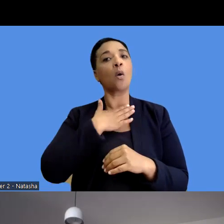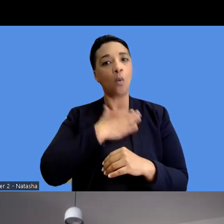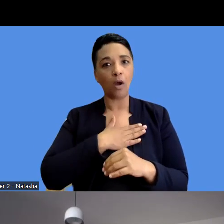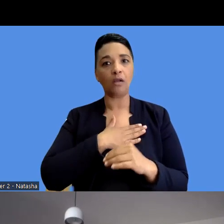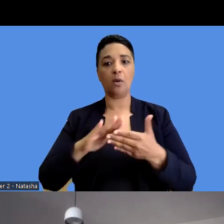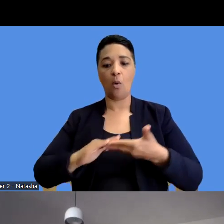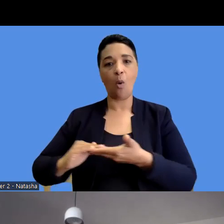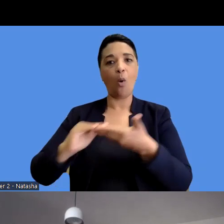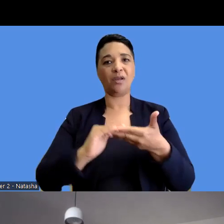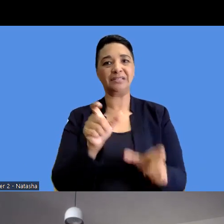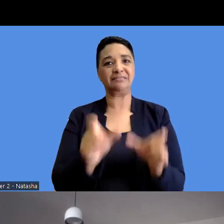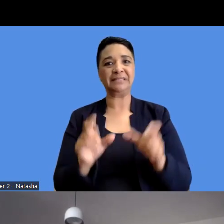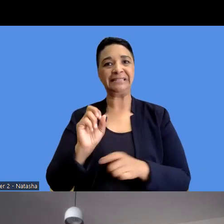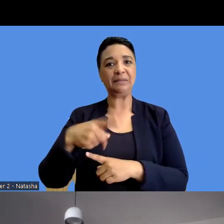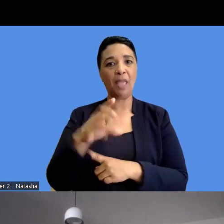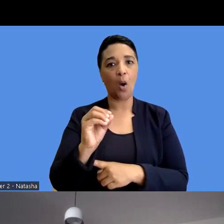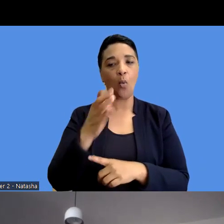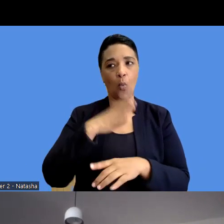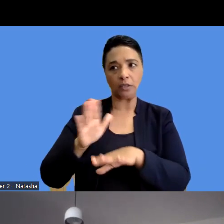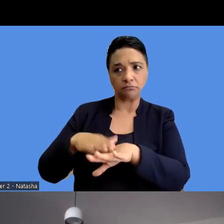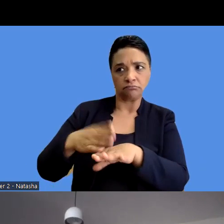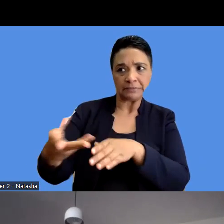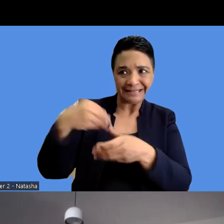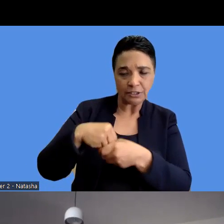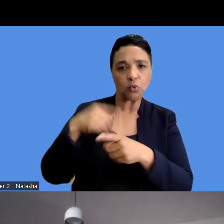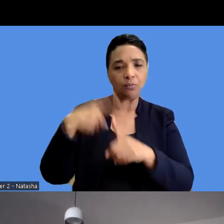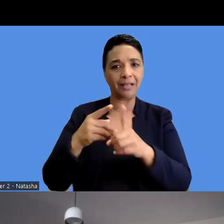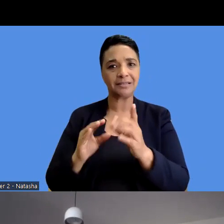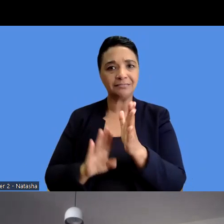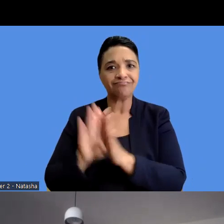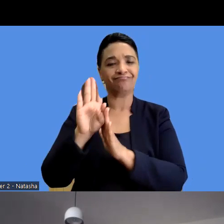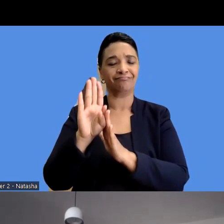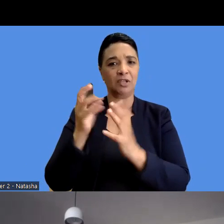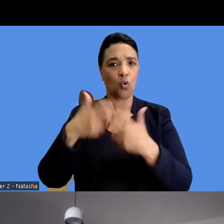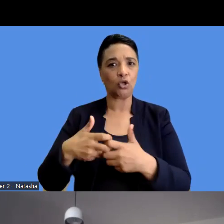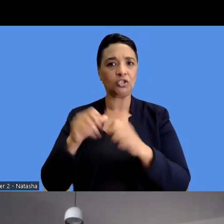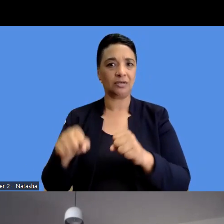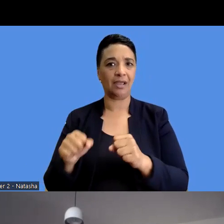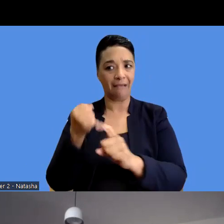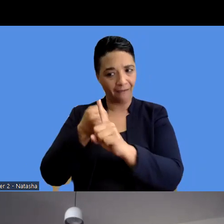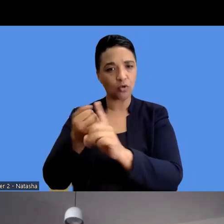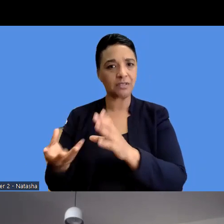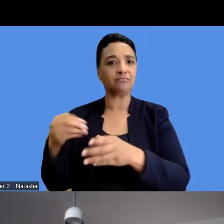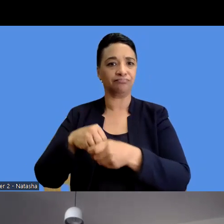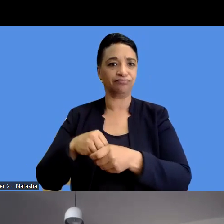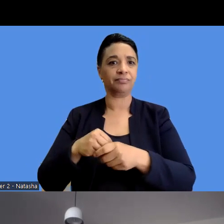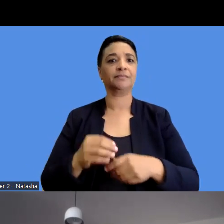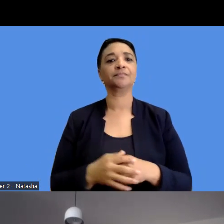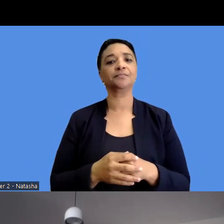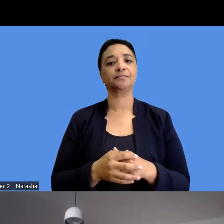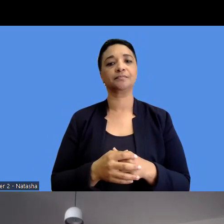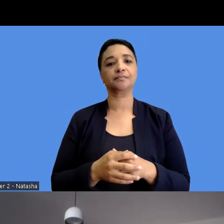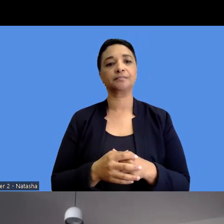of disabilities and do related advocacy on their rights. And similarly were also the